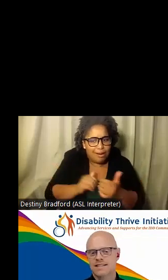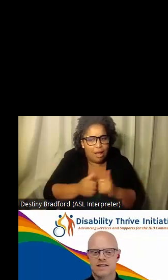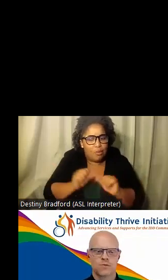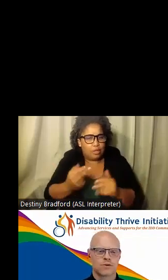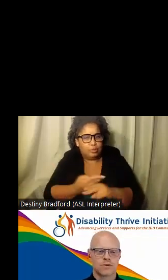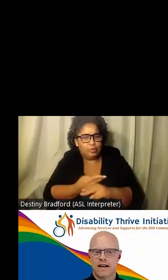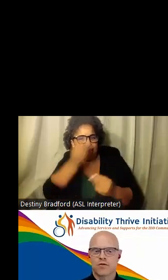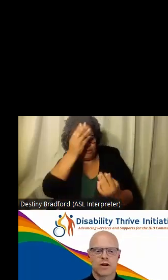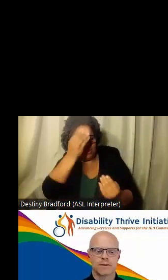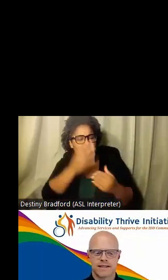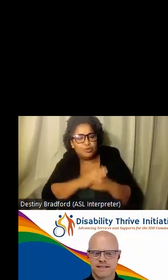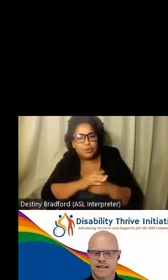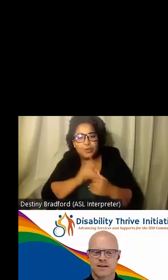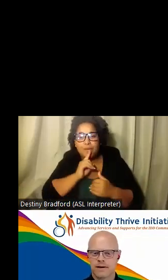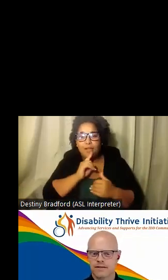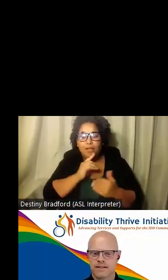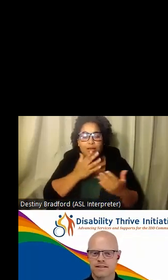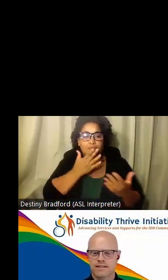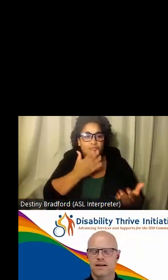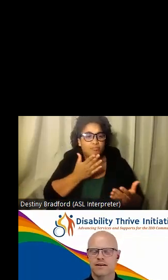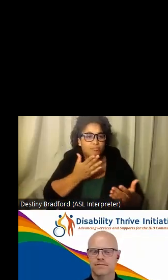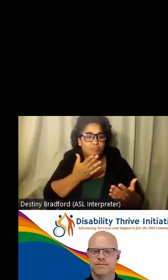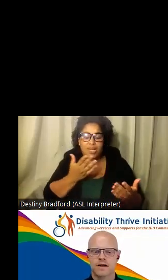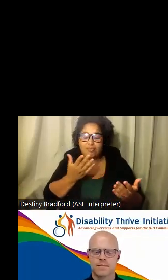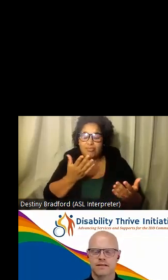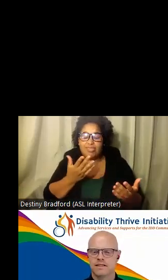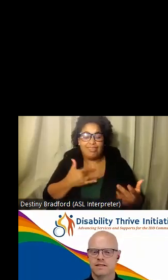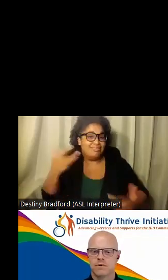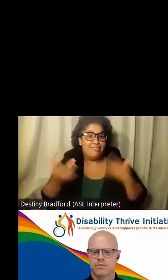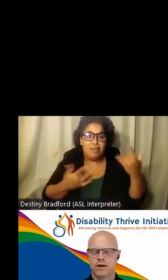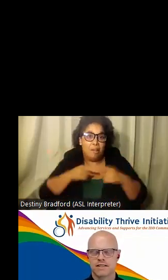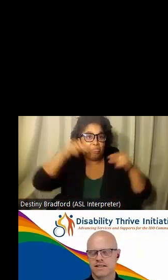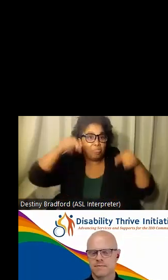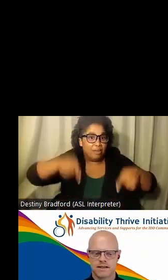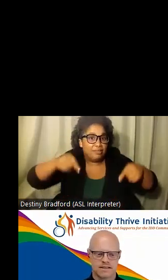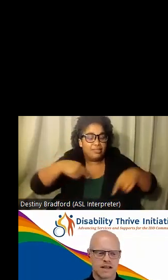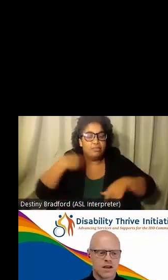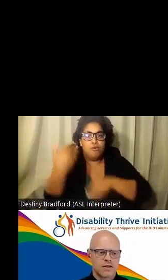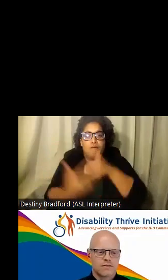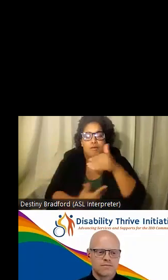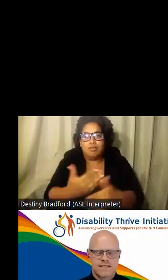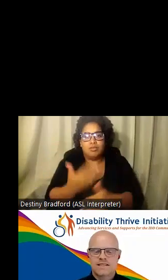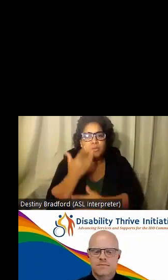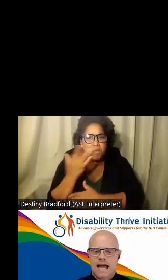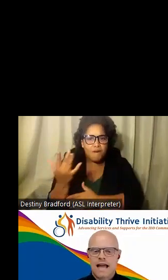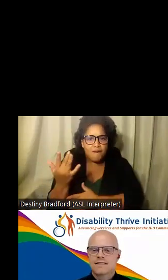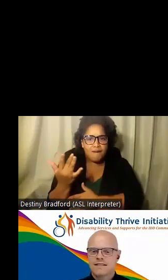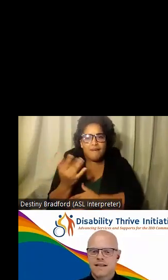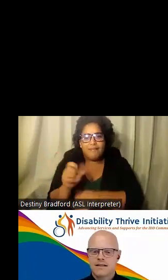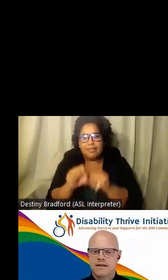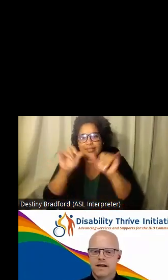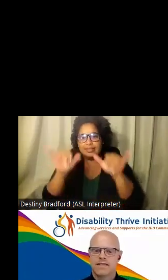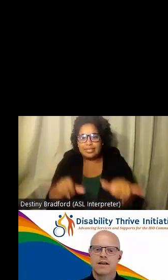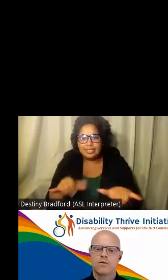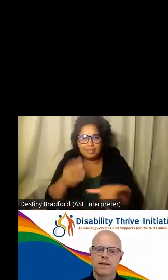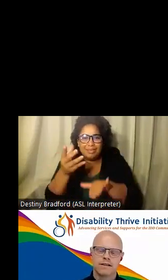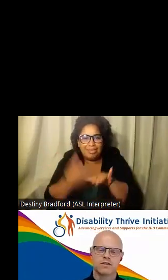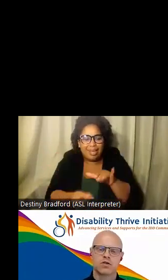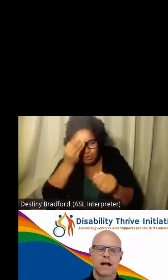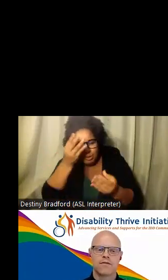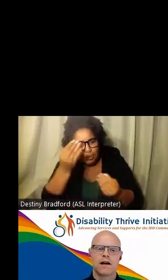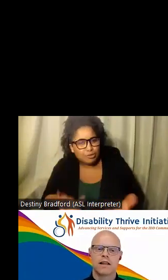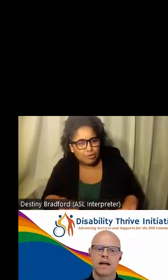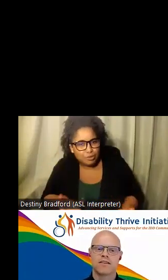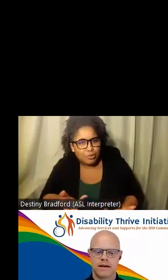I can say that we're incredibly excited about this process because the system lacks this data, and I think we